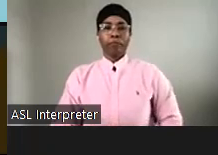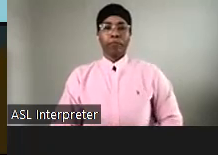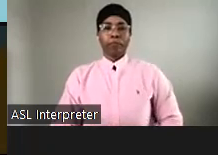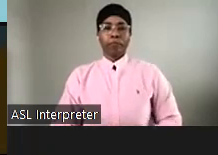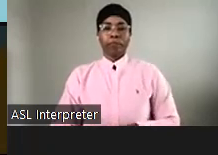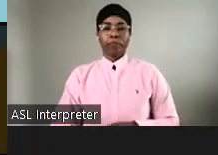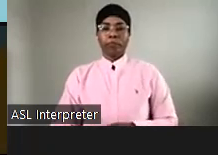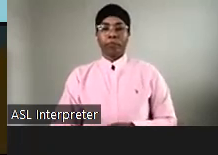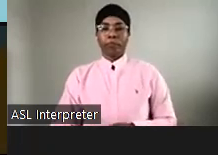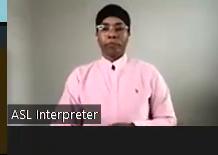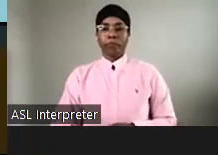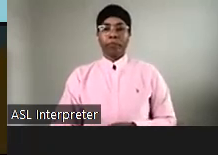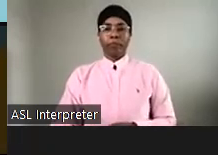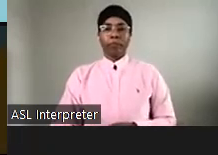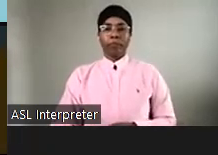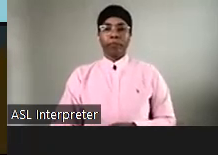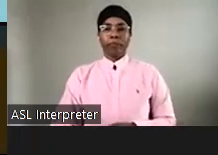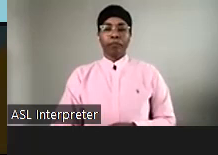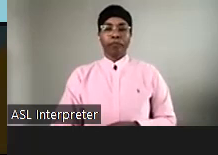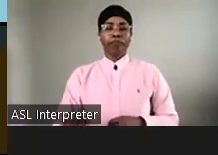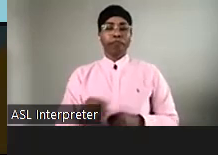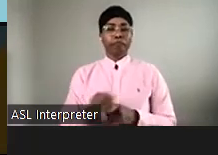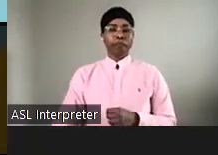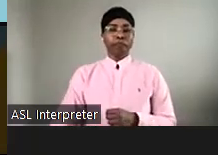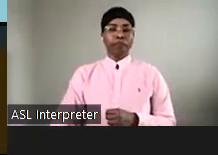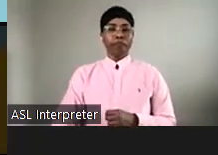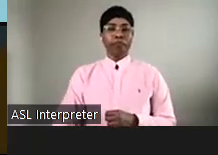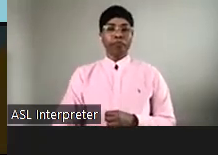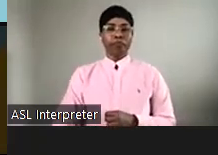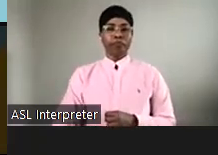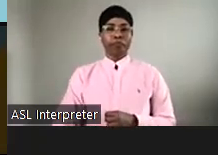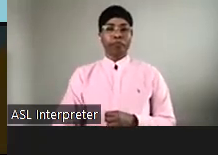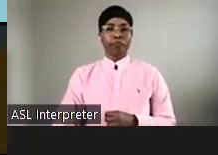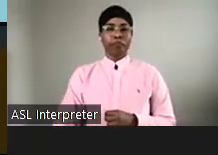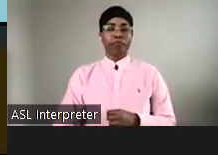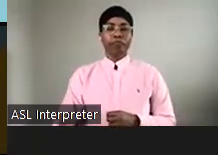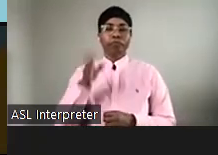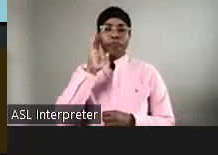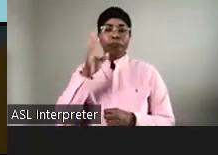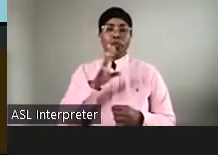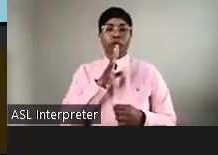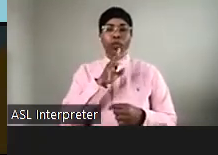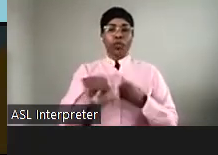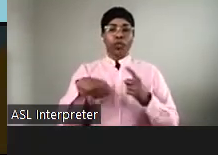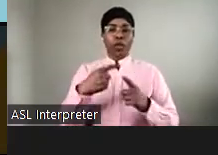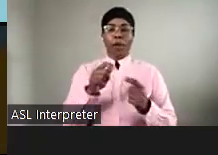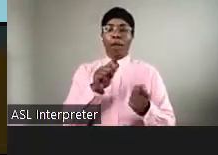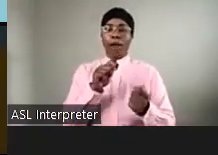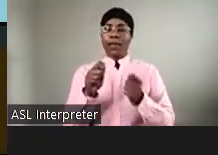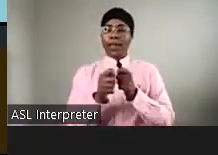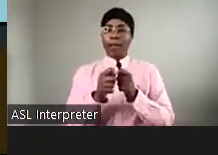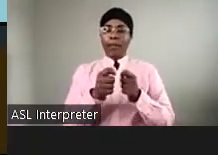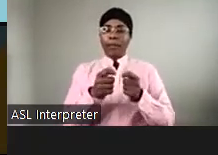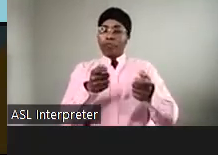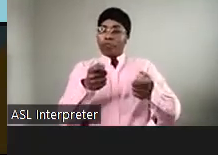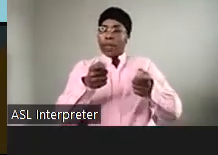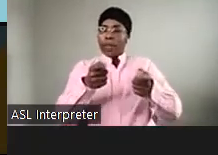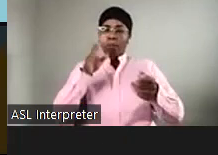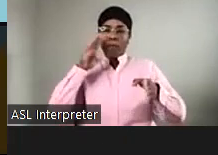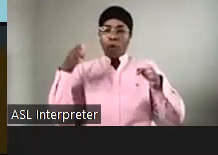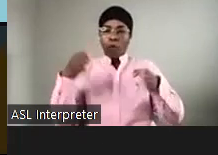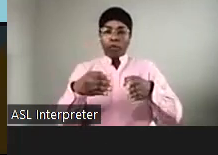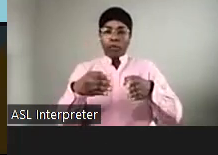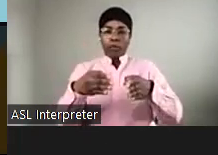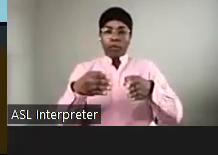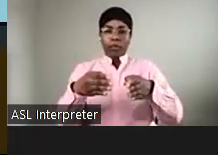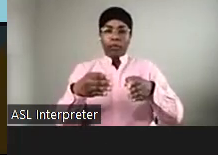remnant forest ecosystems, and then co-stewardship and adaptive management focus and why we have that.